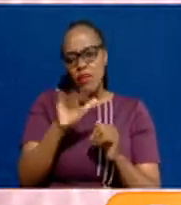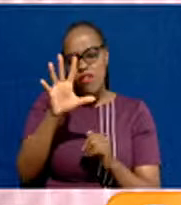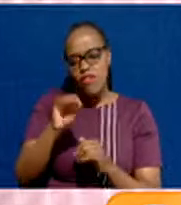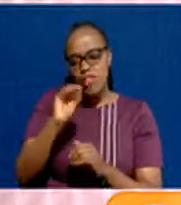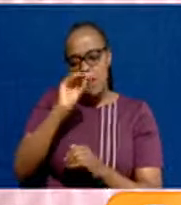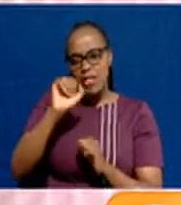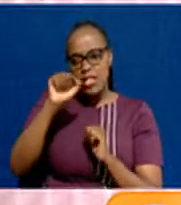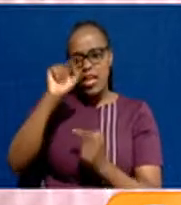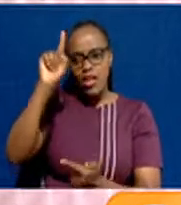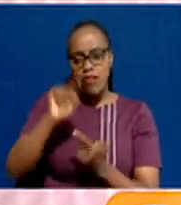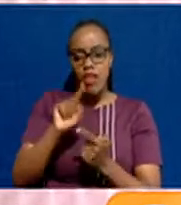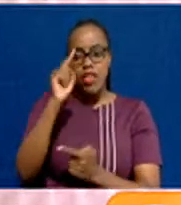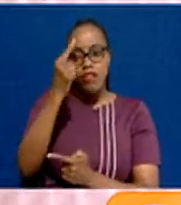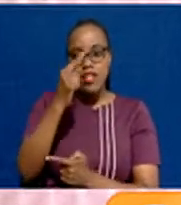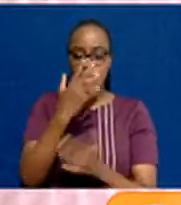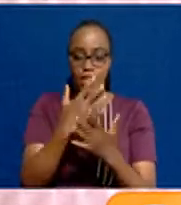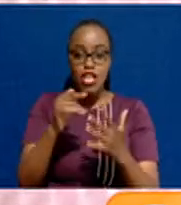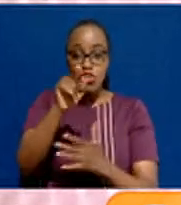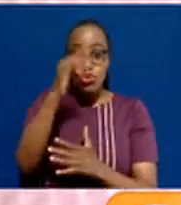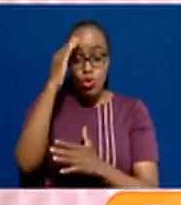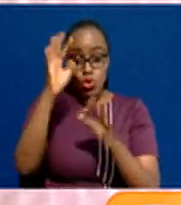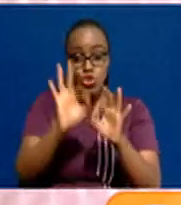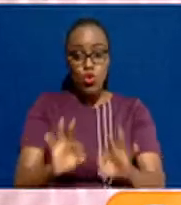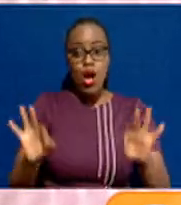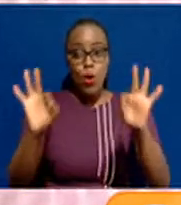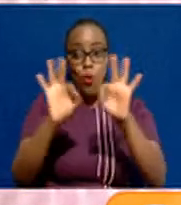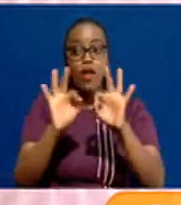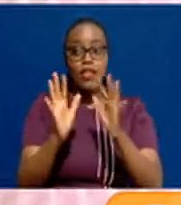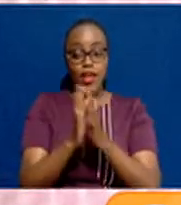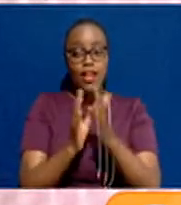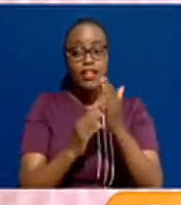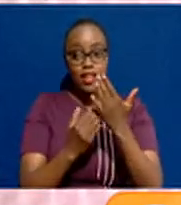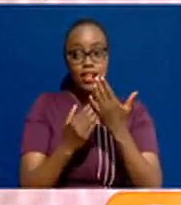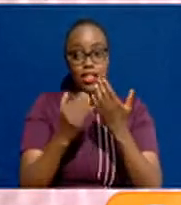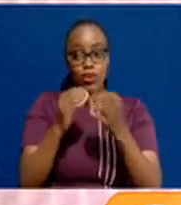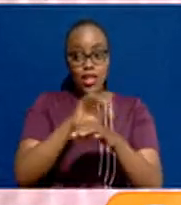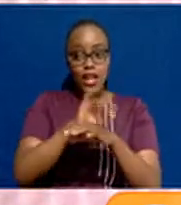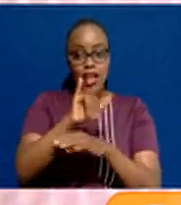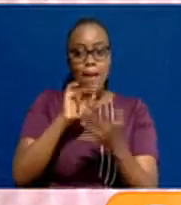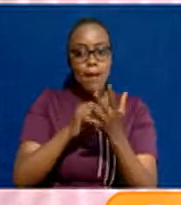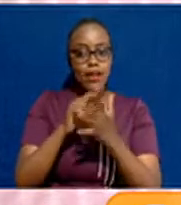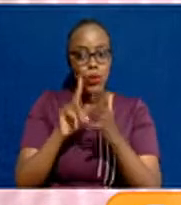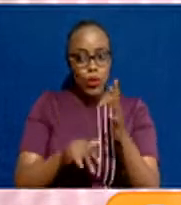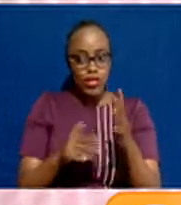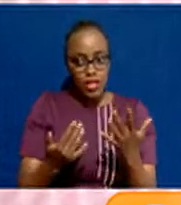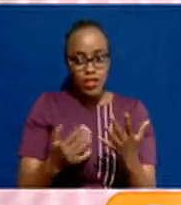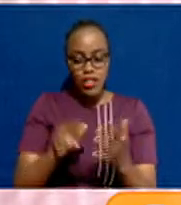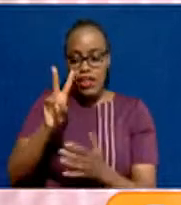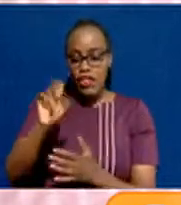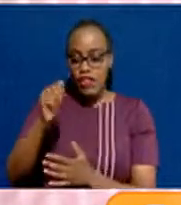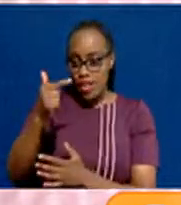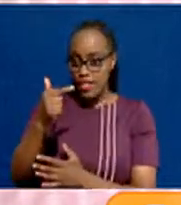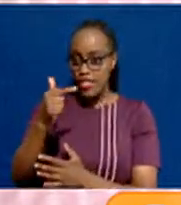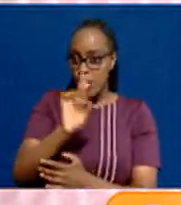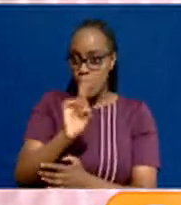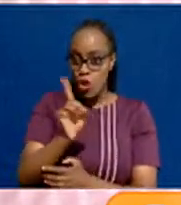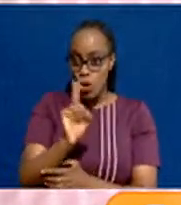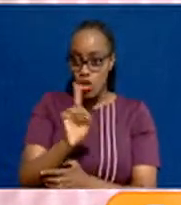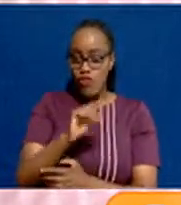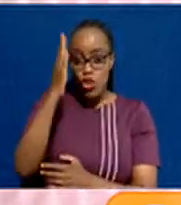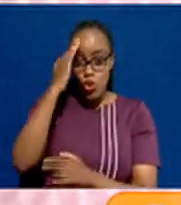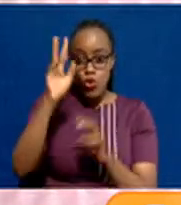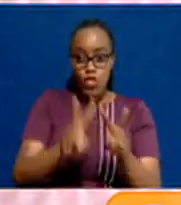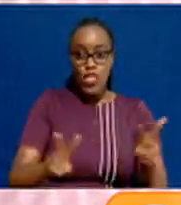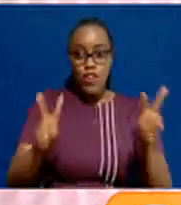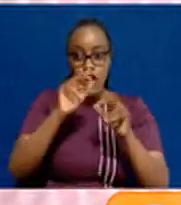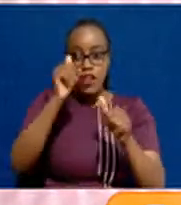50%? So the first thing, know your worth and add VAT. And what do I mean? Not the VAT of tax, but the one of know the